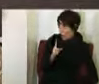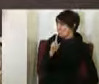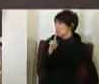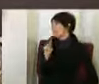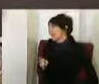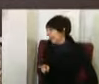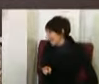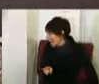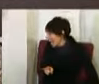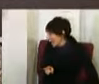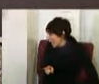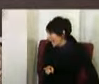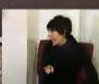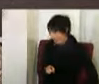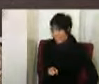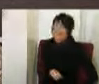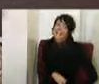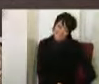Really?